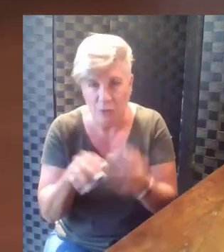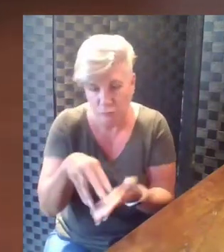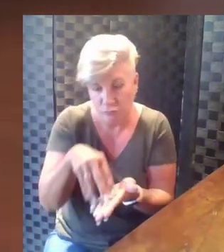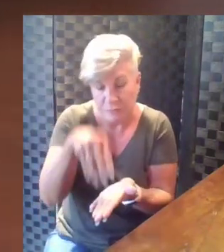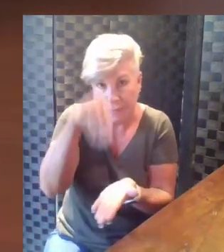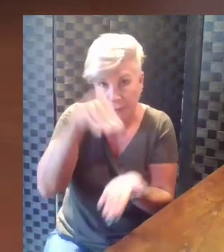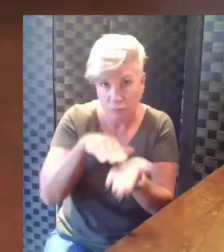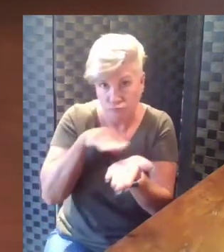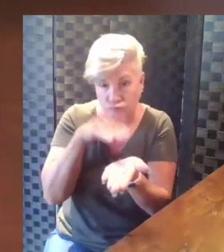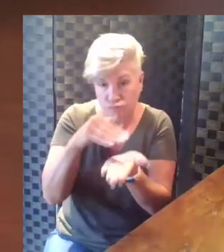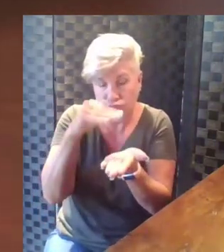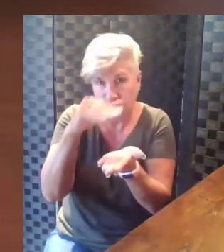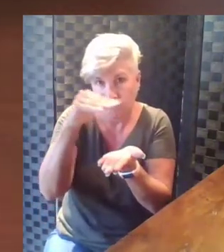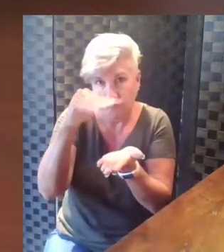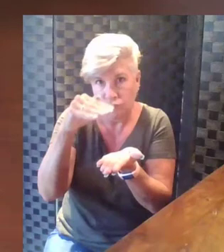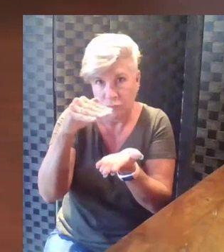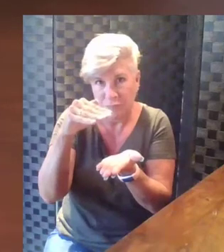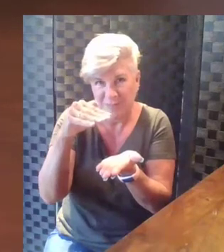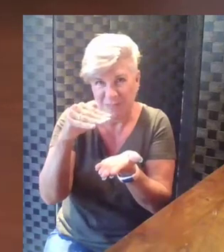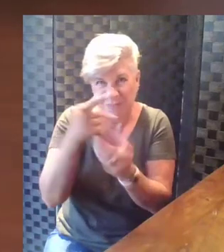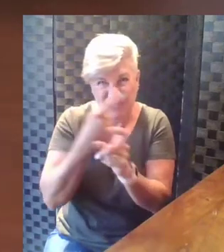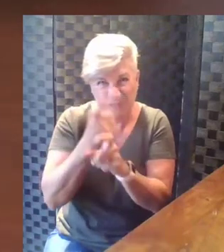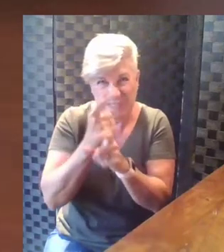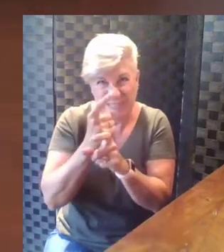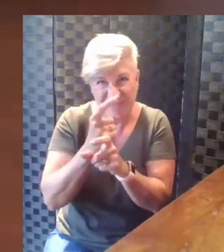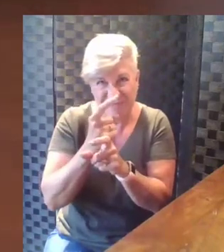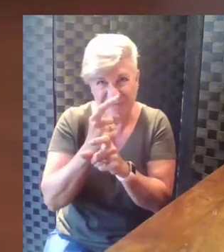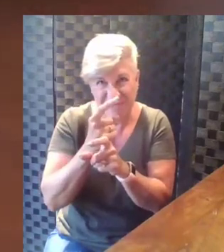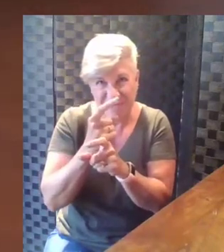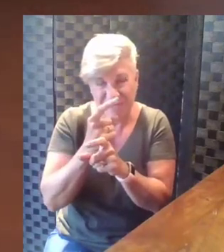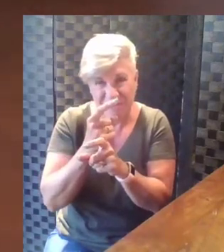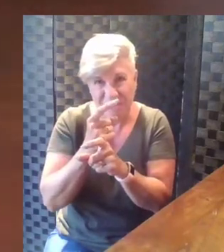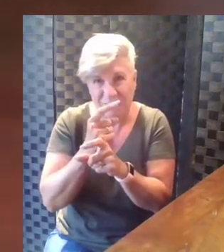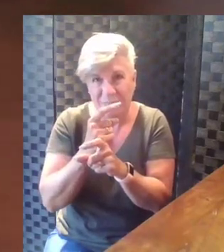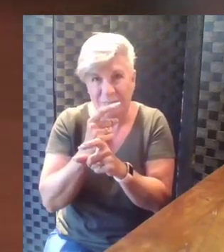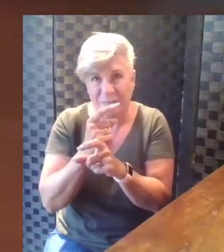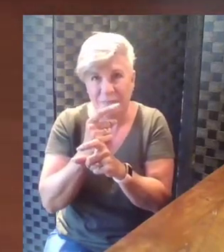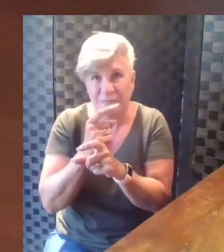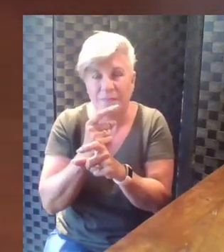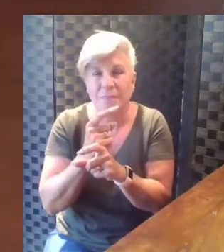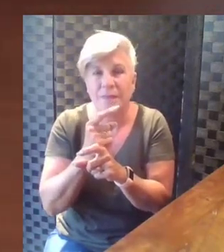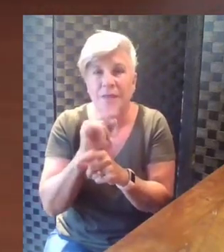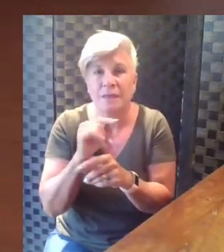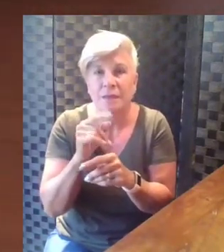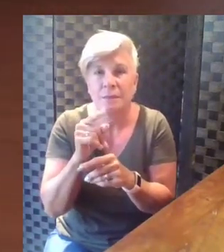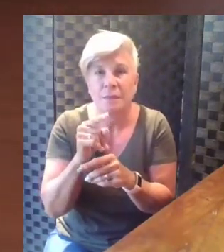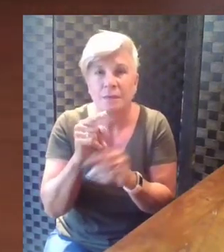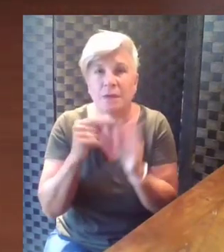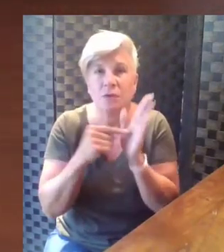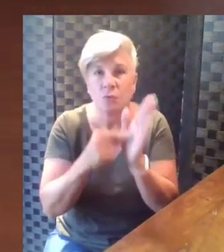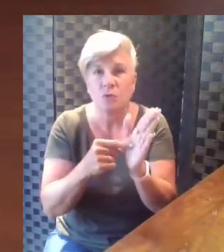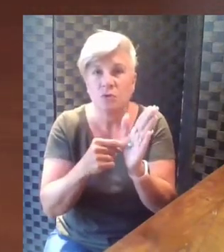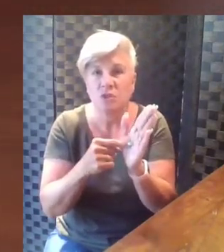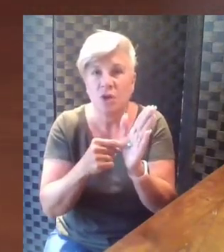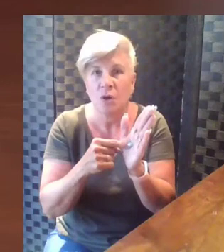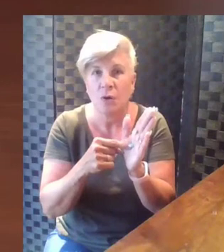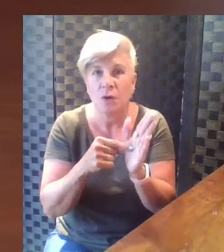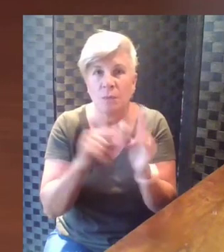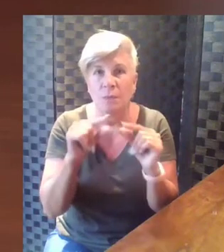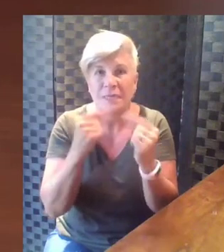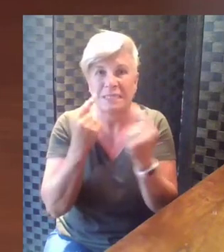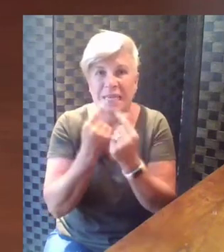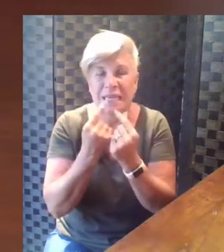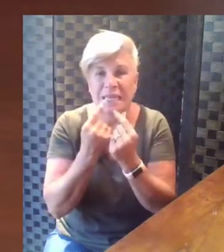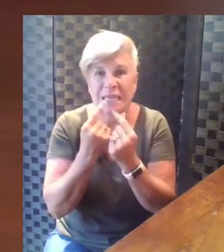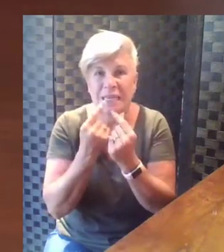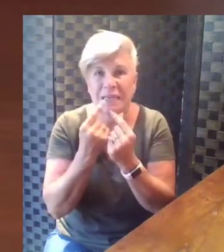them, but that's going to get a little tricky. But this could signify my group of 10, or I